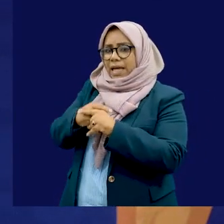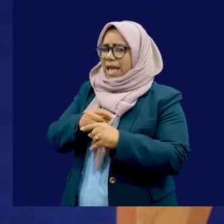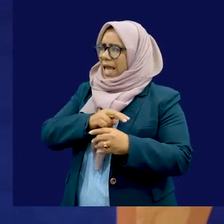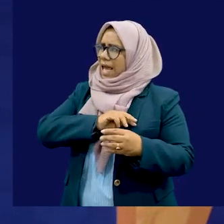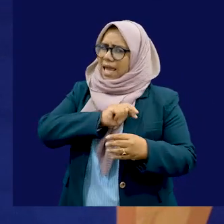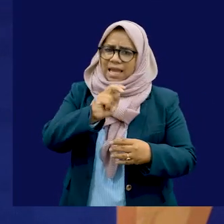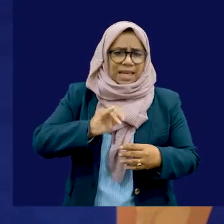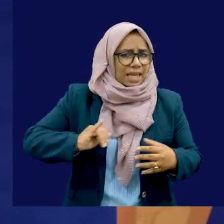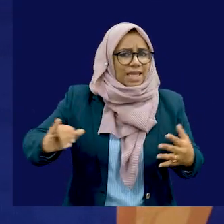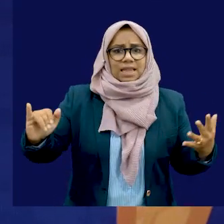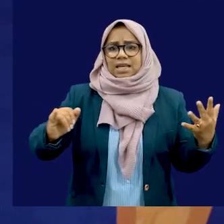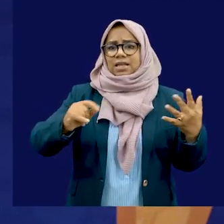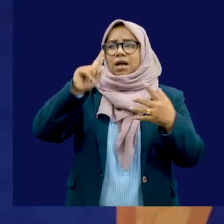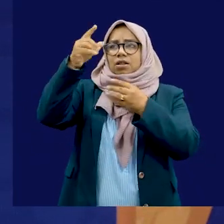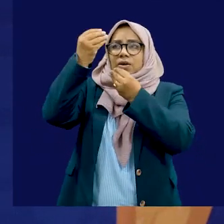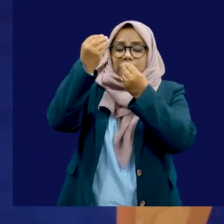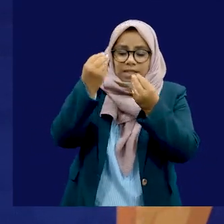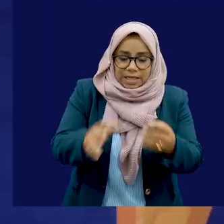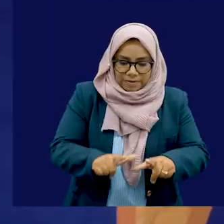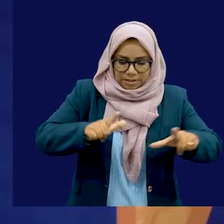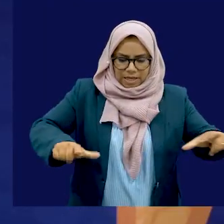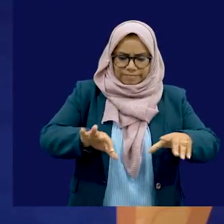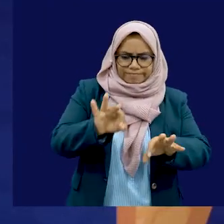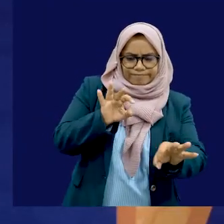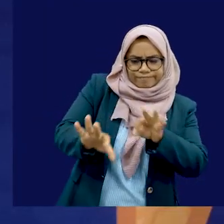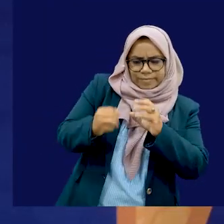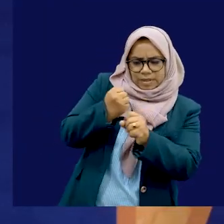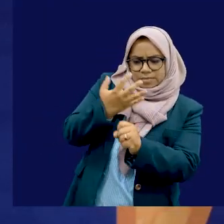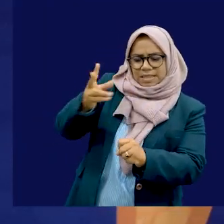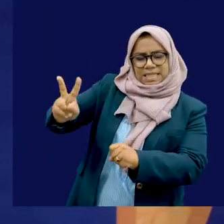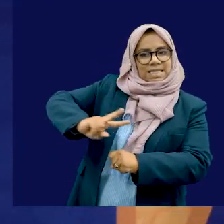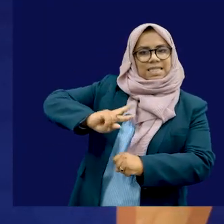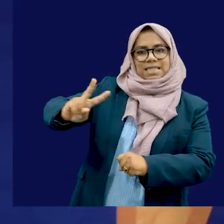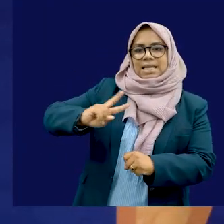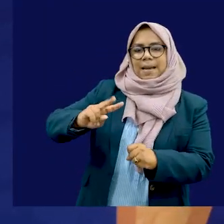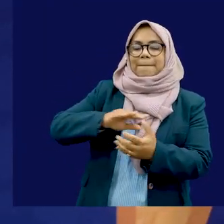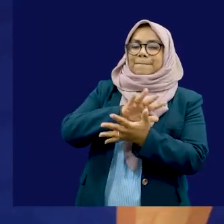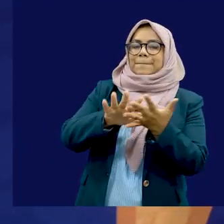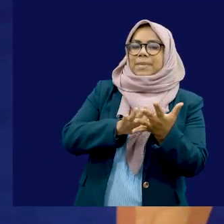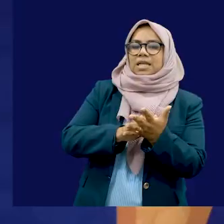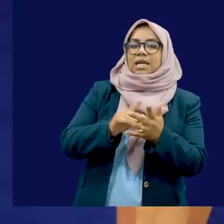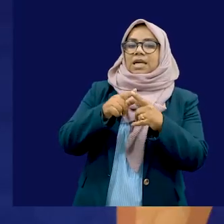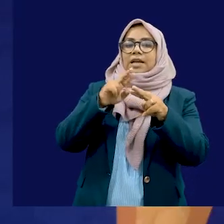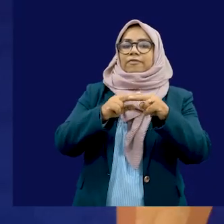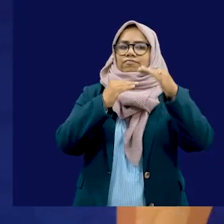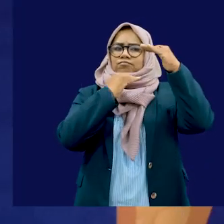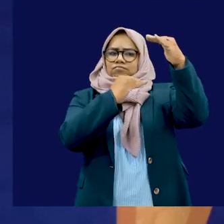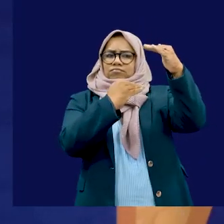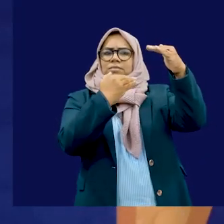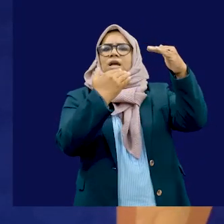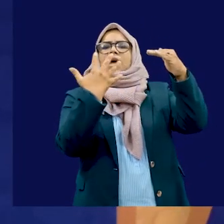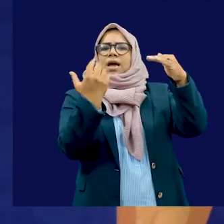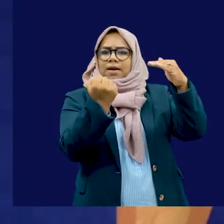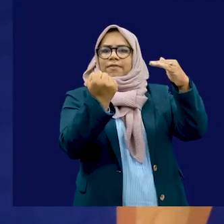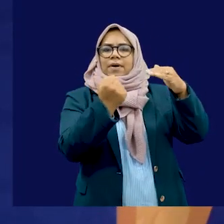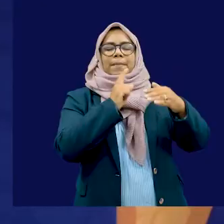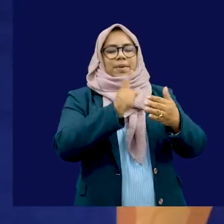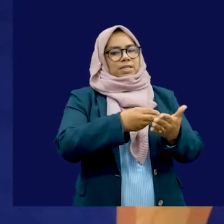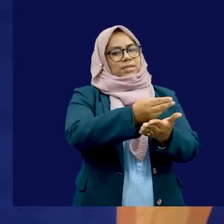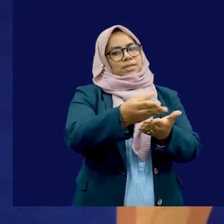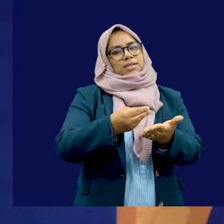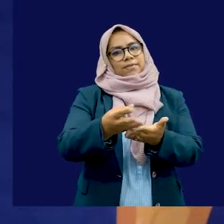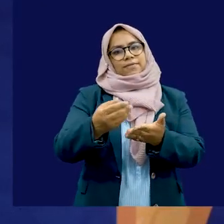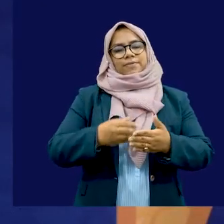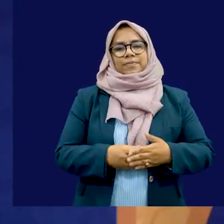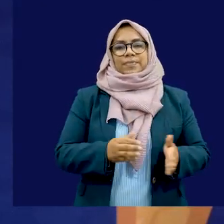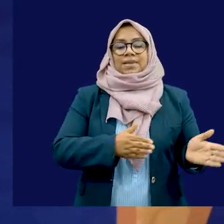any metal extracted from the earth should be subject to zakat if the nisab is met. The nisab